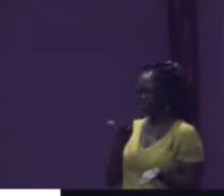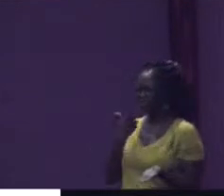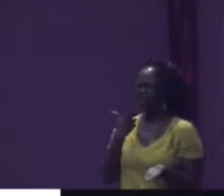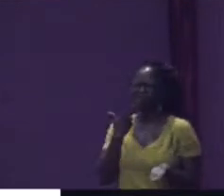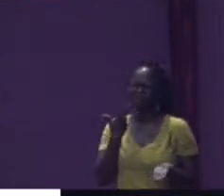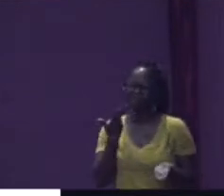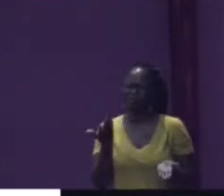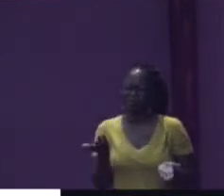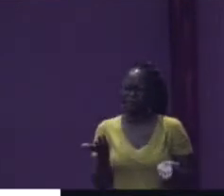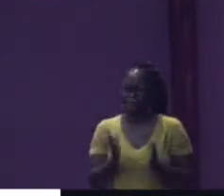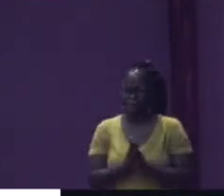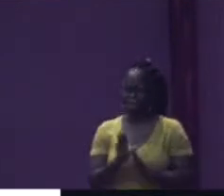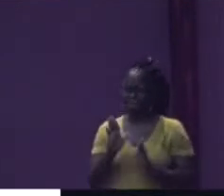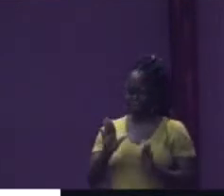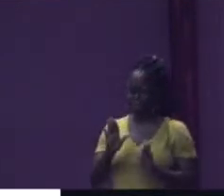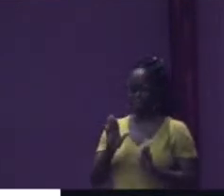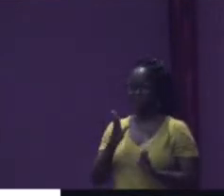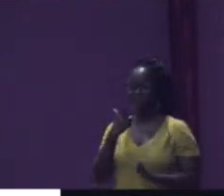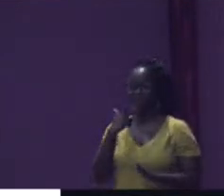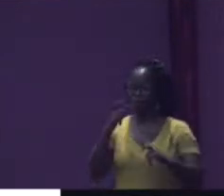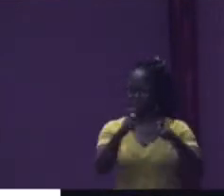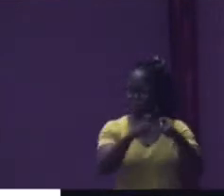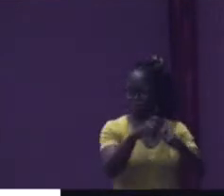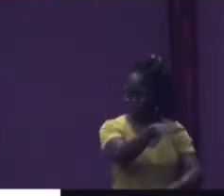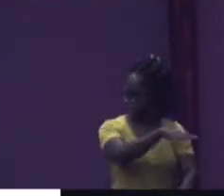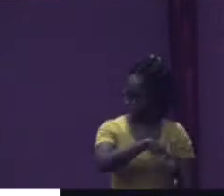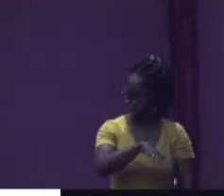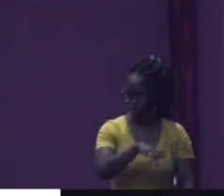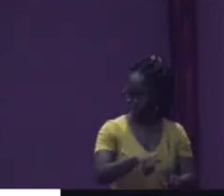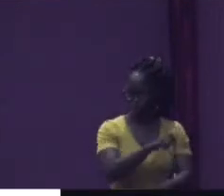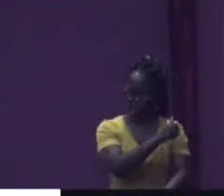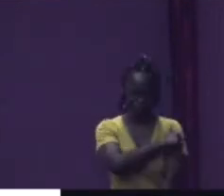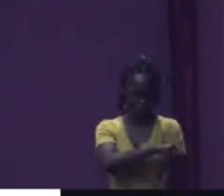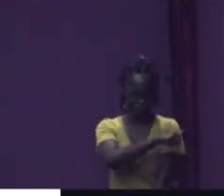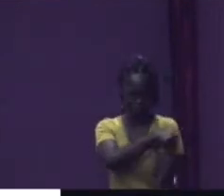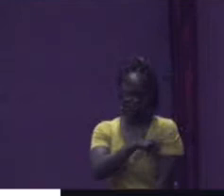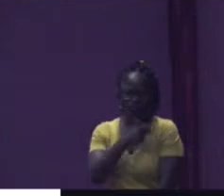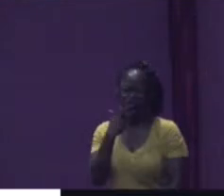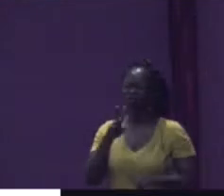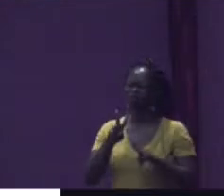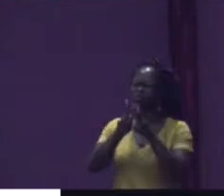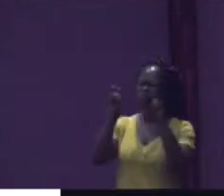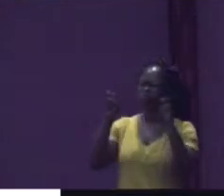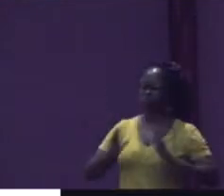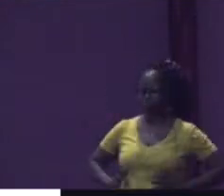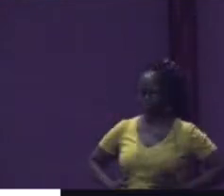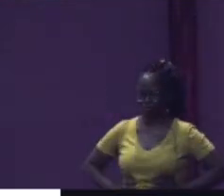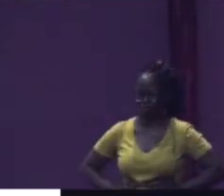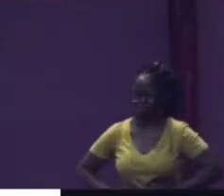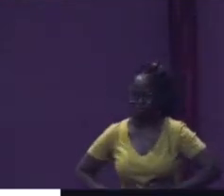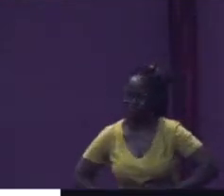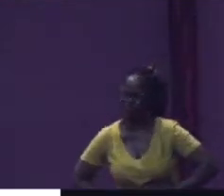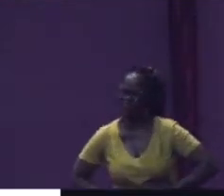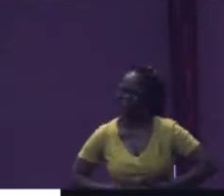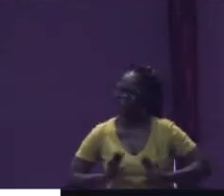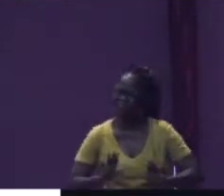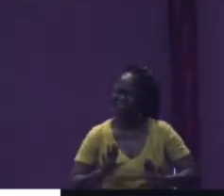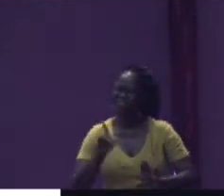and nurses, but it goes much deeper in terms of the attitudes